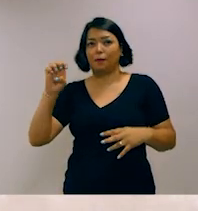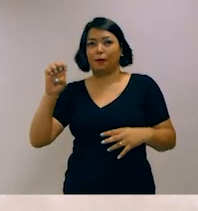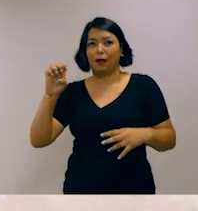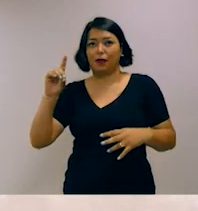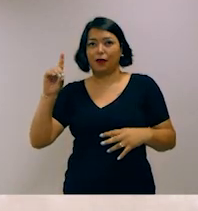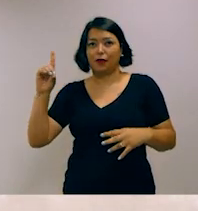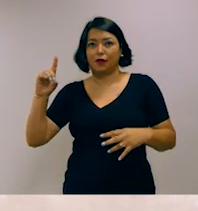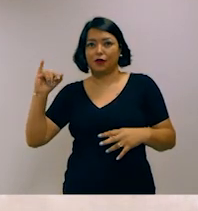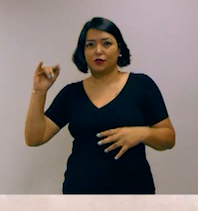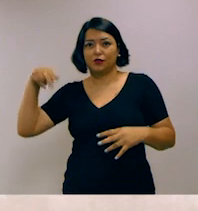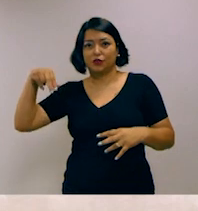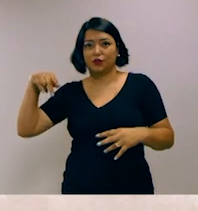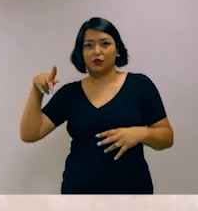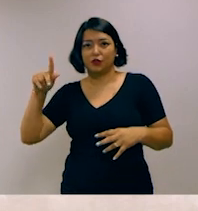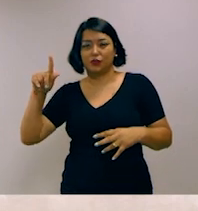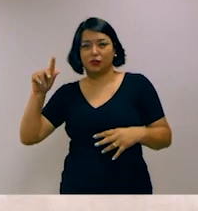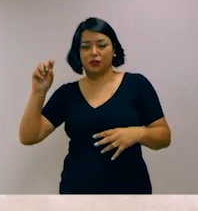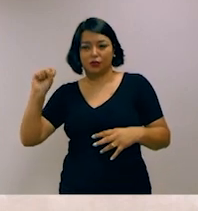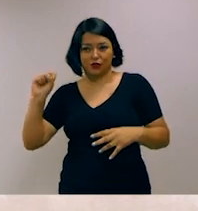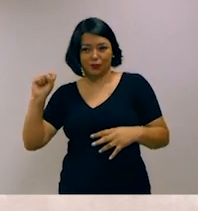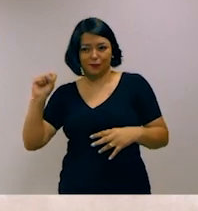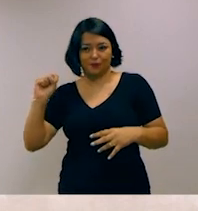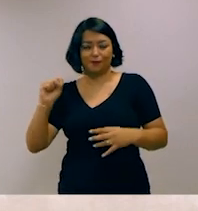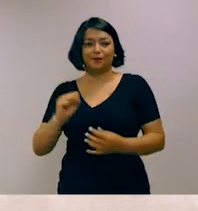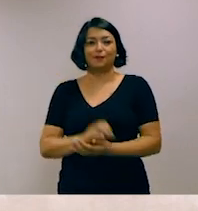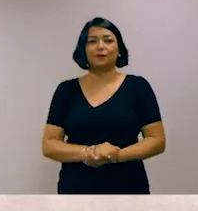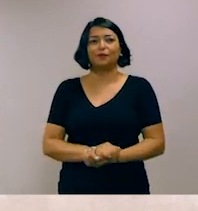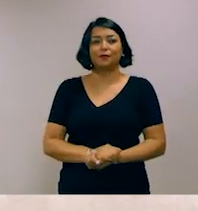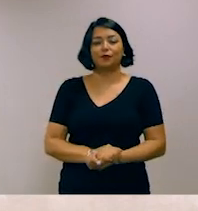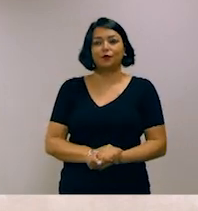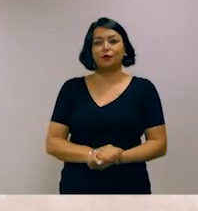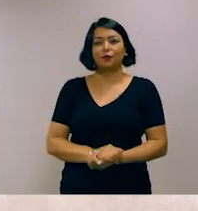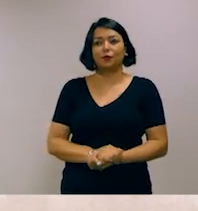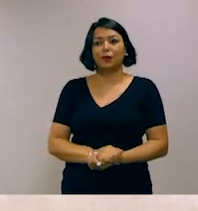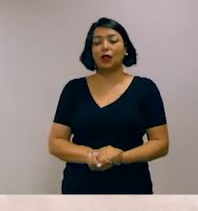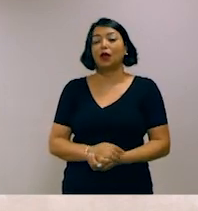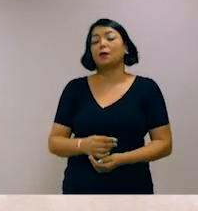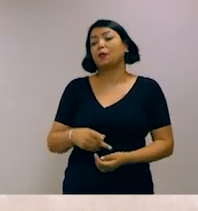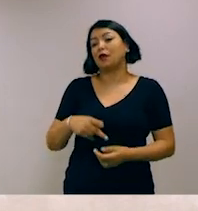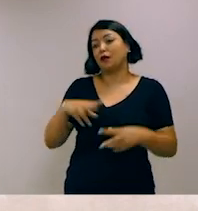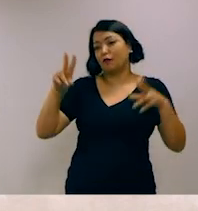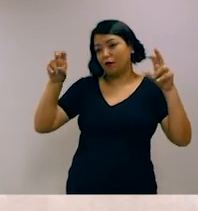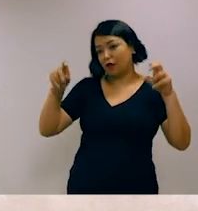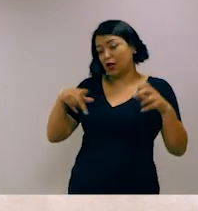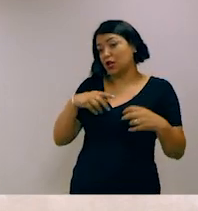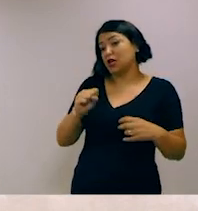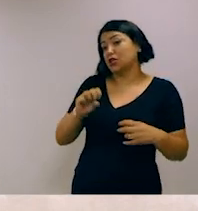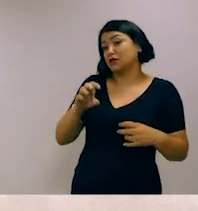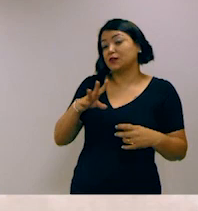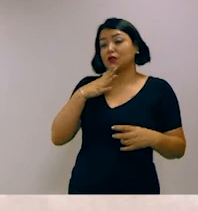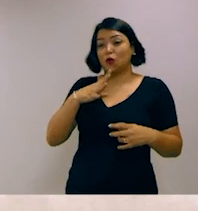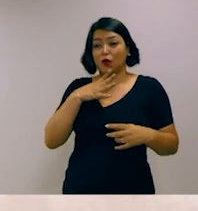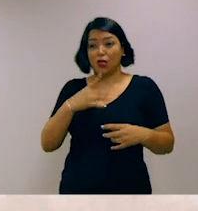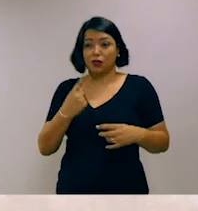word embeddings. And there is a quote by John Firth that says, if you know a word,